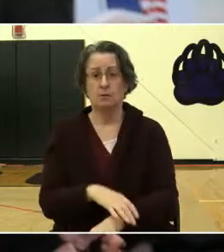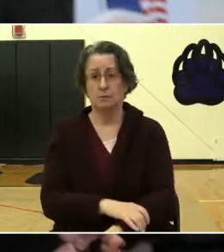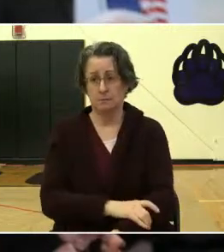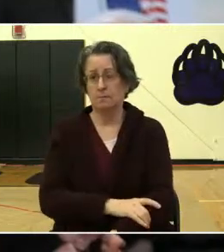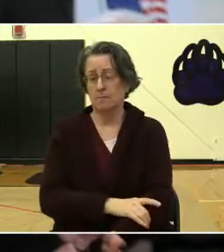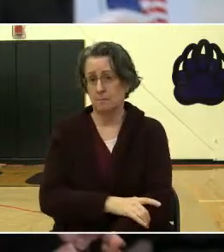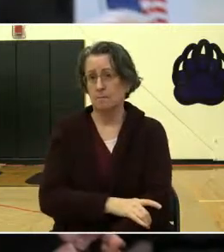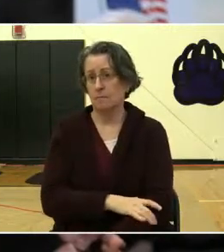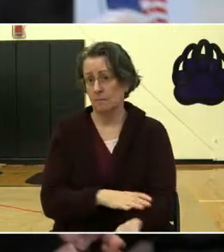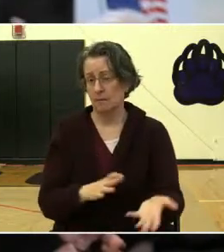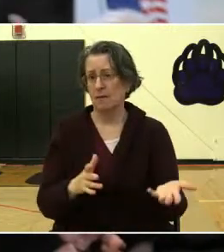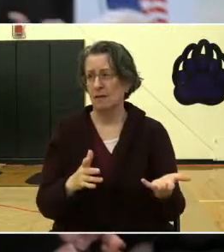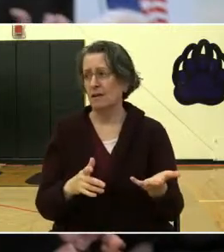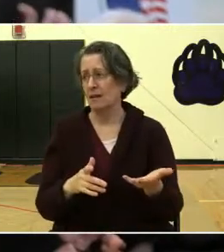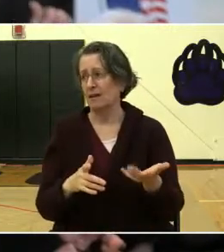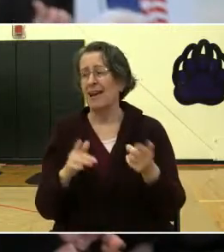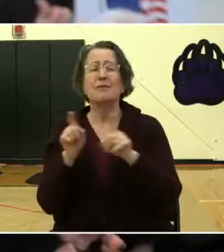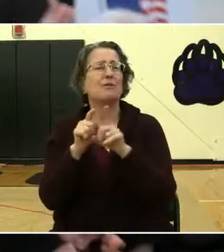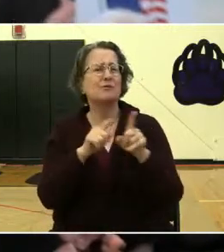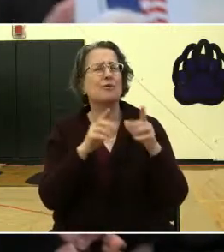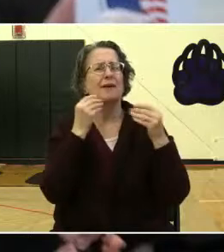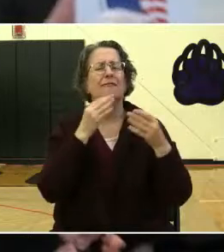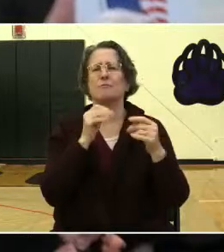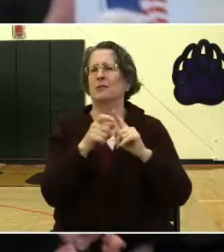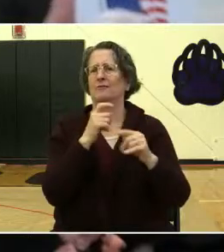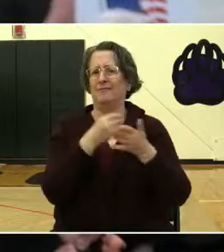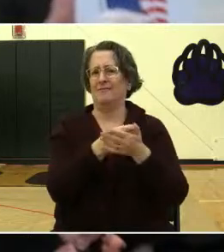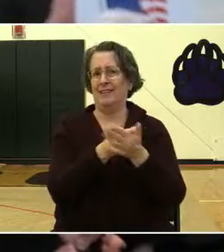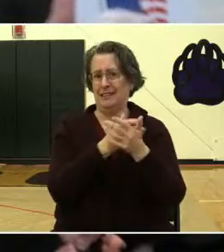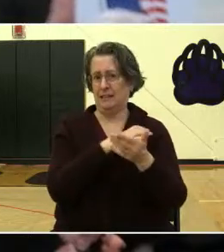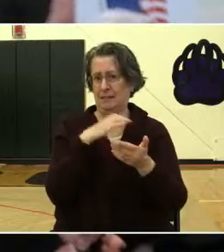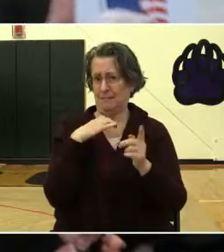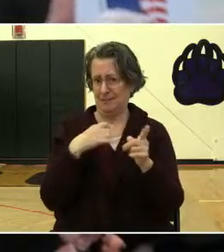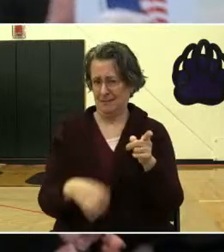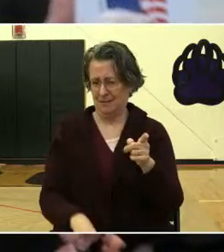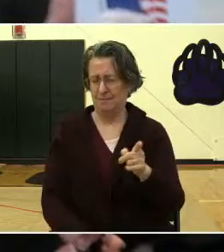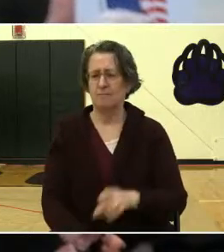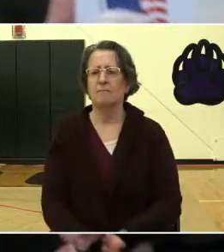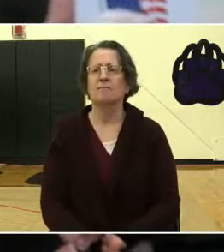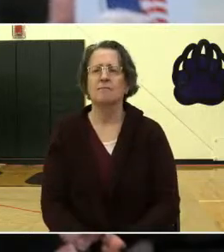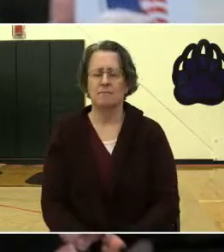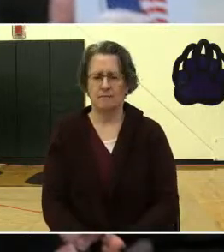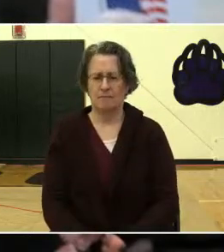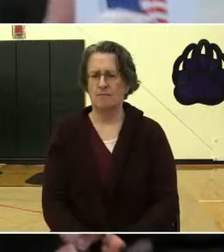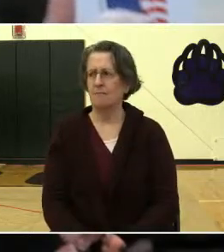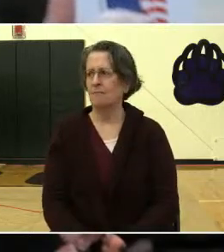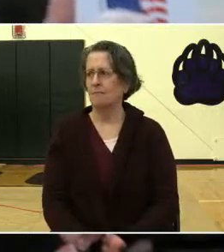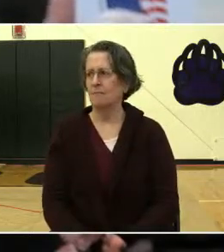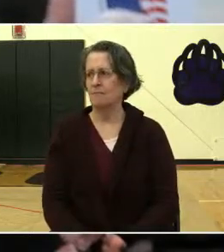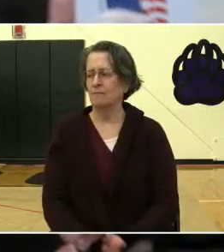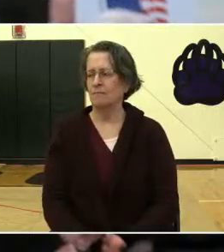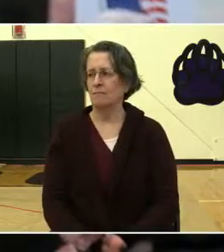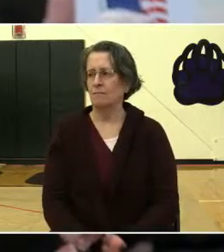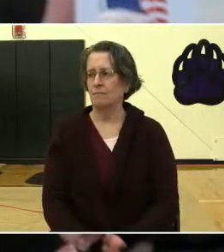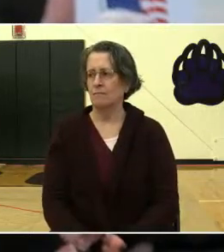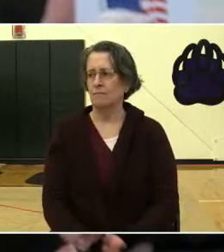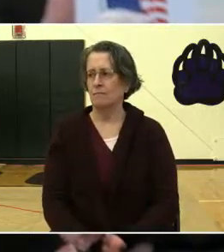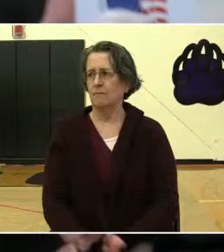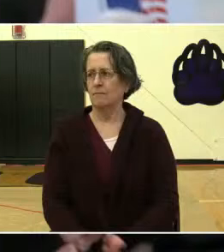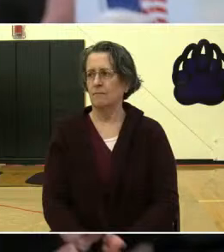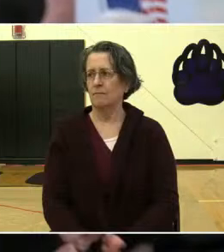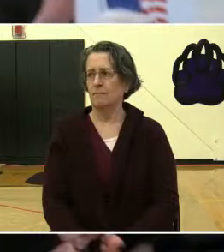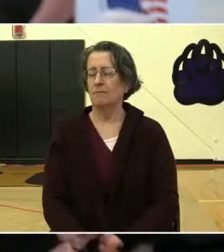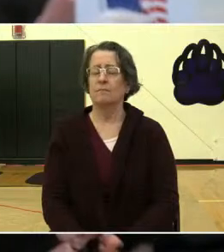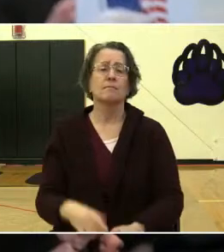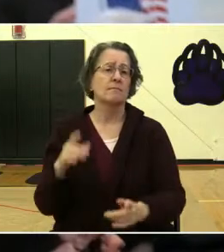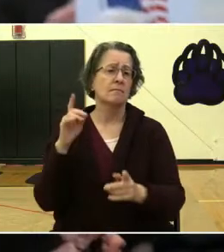in the finance committee's uh report there was um some concern about the fact that the select board um over the past